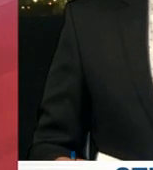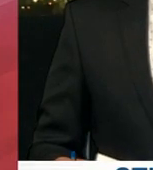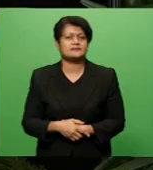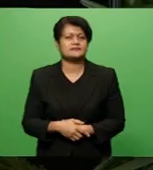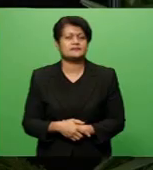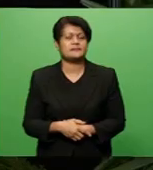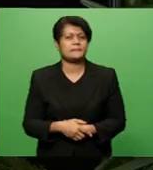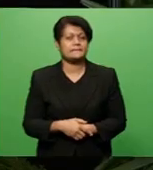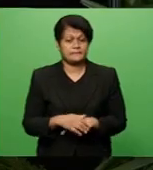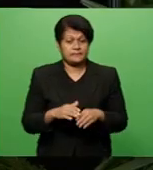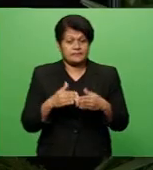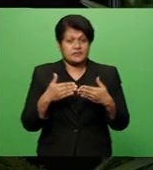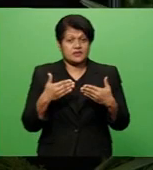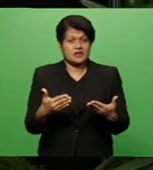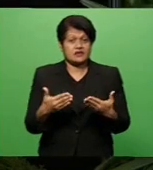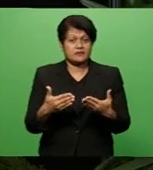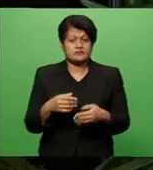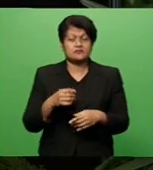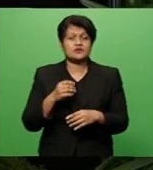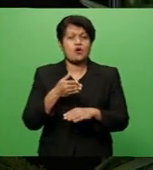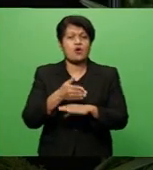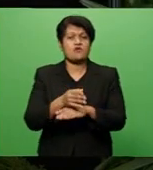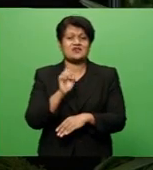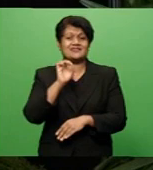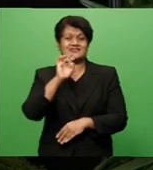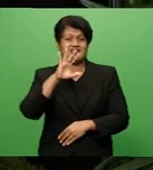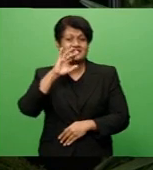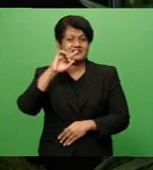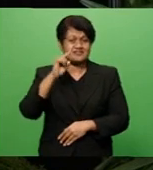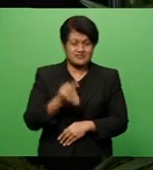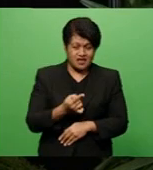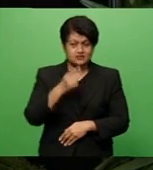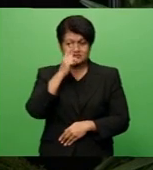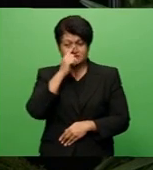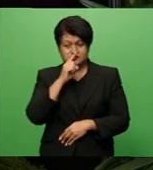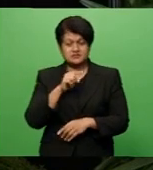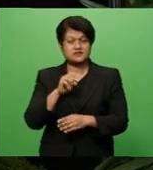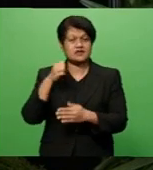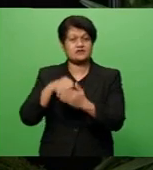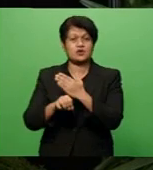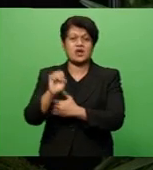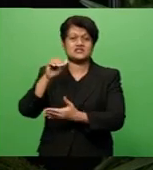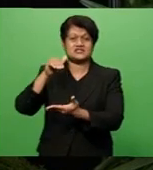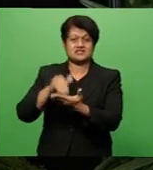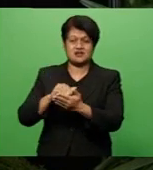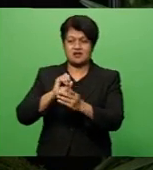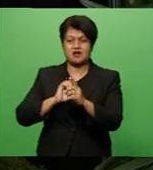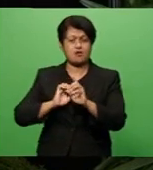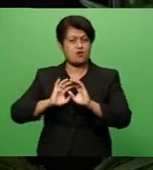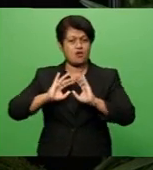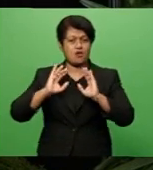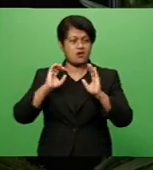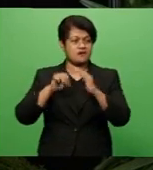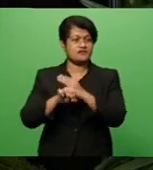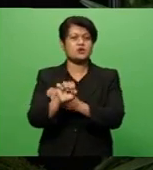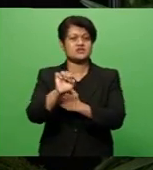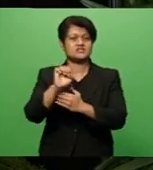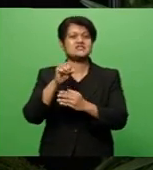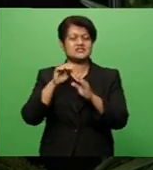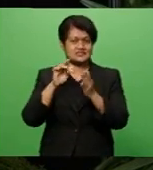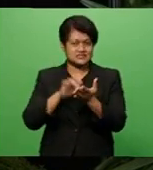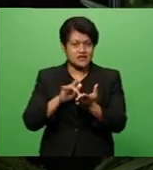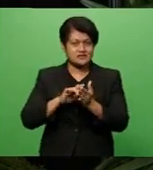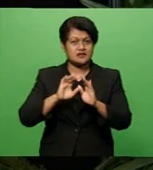Edwin, as of now, there are over 10,000 people in evacuation centers around the country. The highest being the north, where